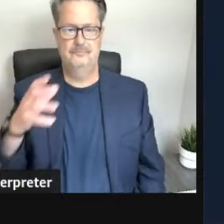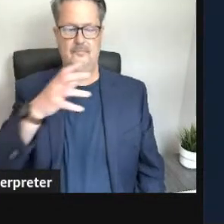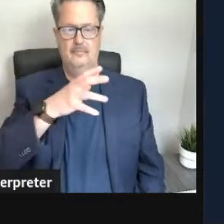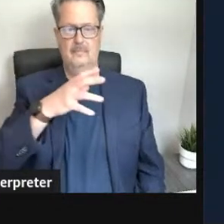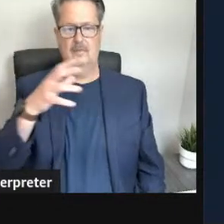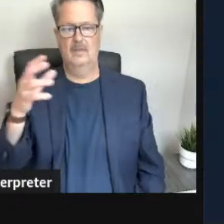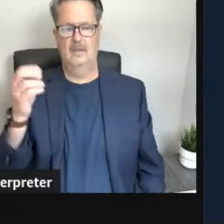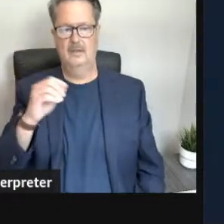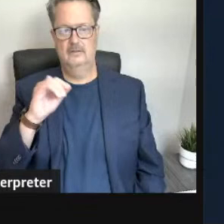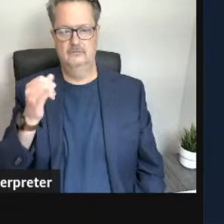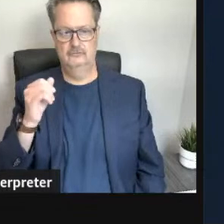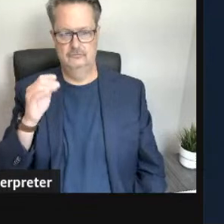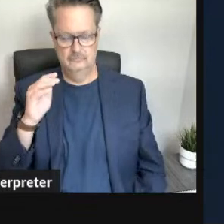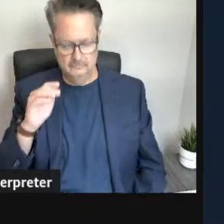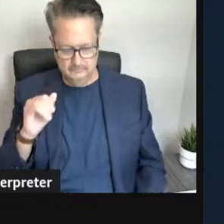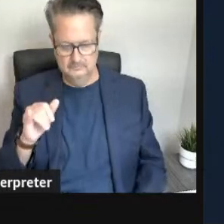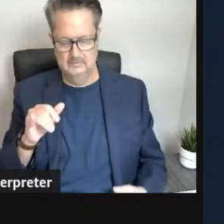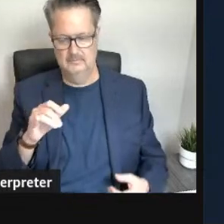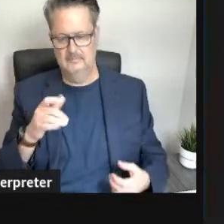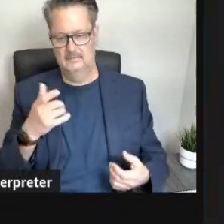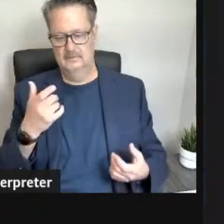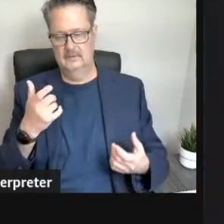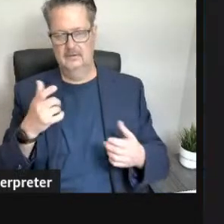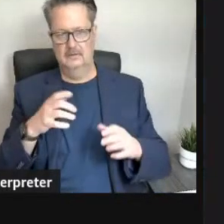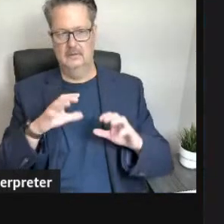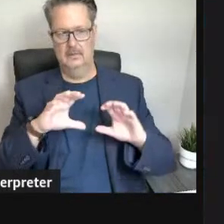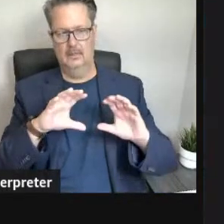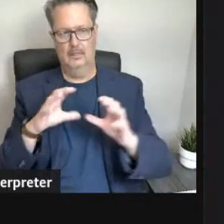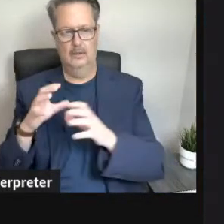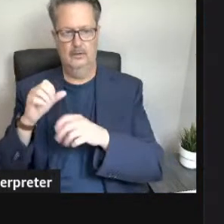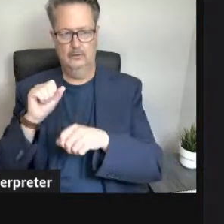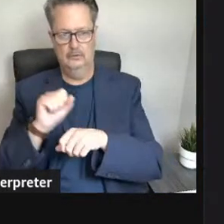Jam EKS cluster, GitOps, environment, workspaces,